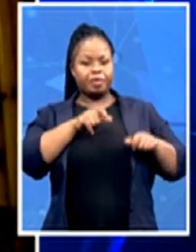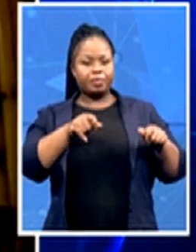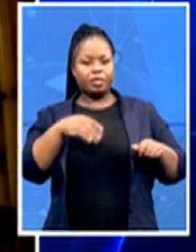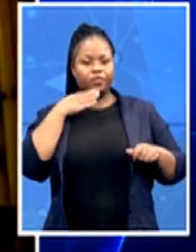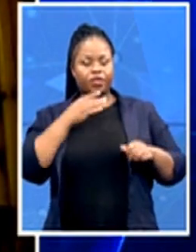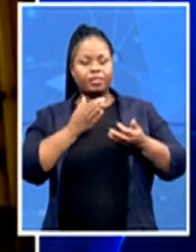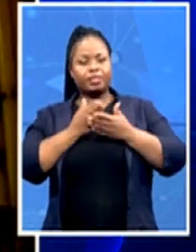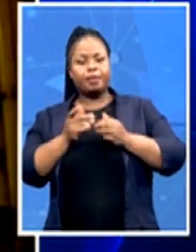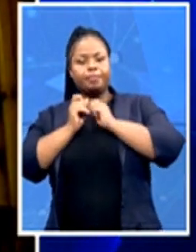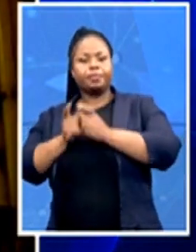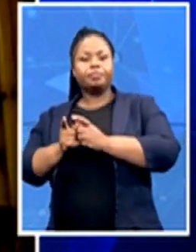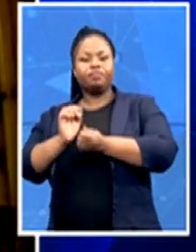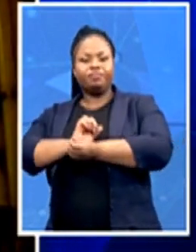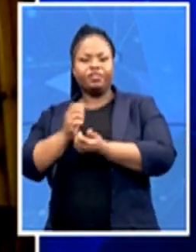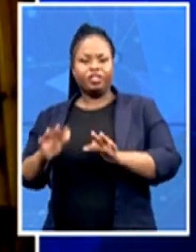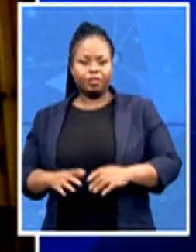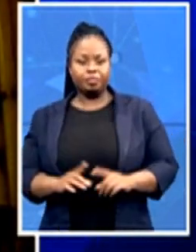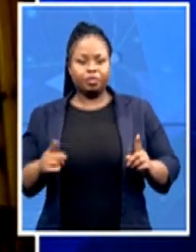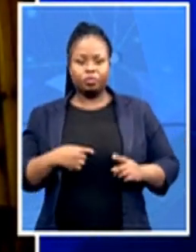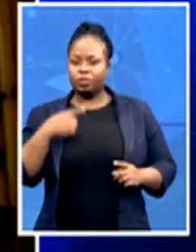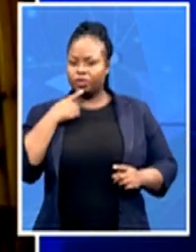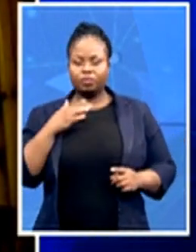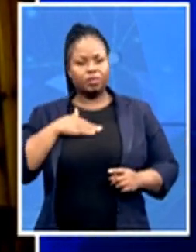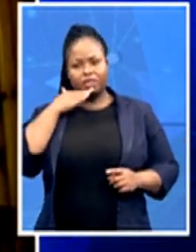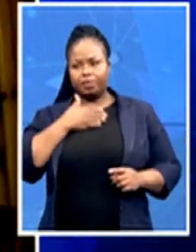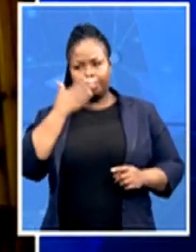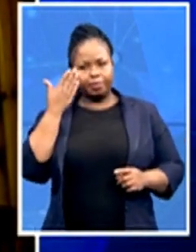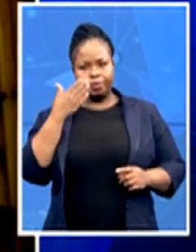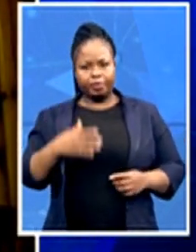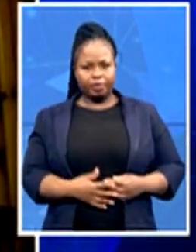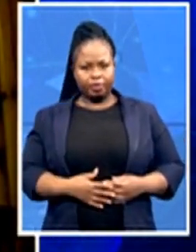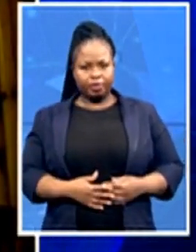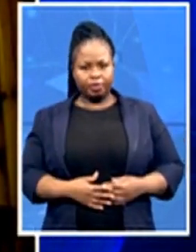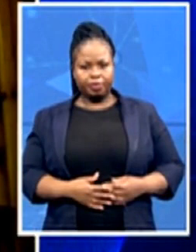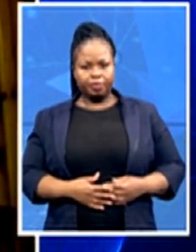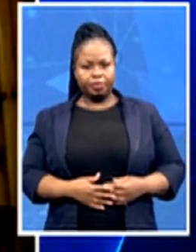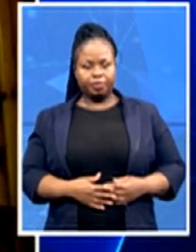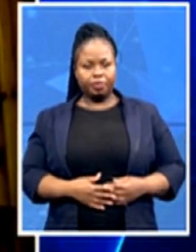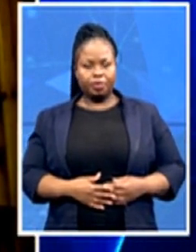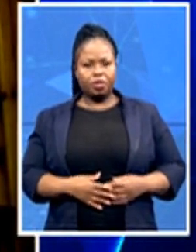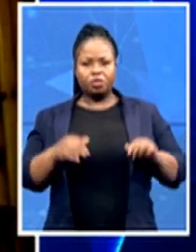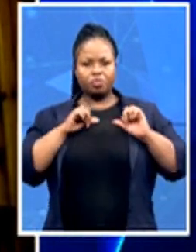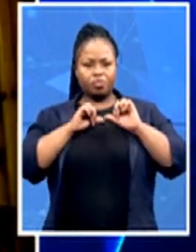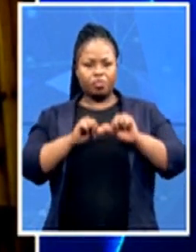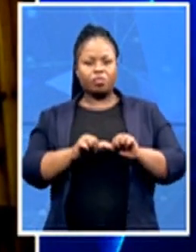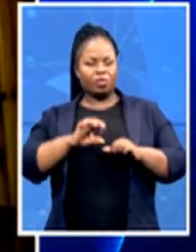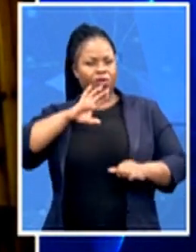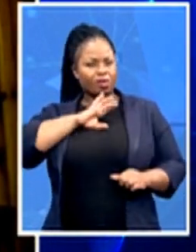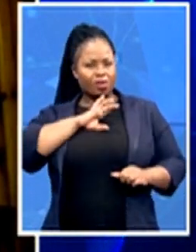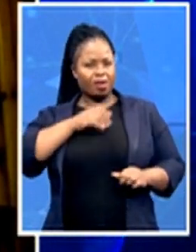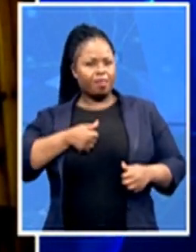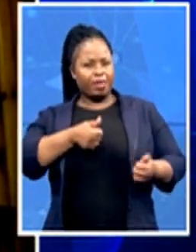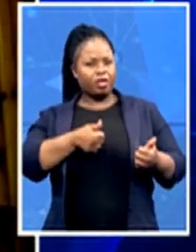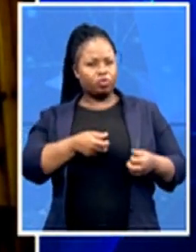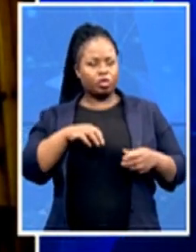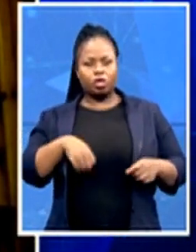that this is not enough. It's not sufficient to sustain and to restore our clients back to the ideal life that they lived before the